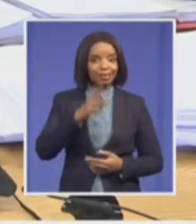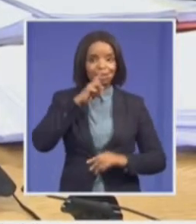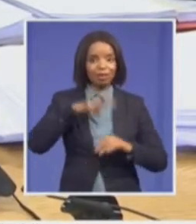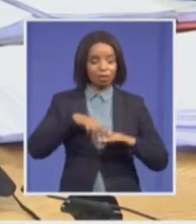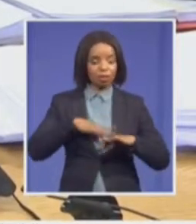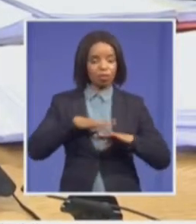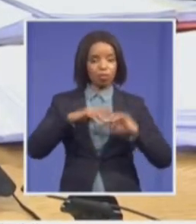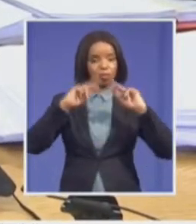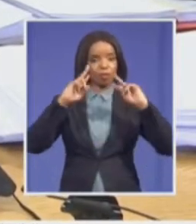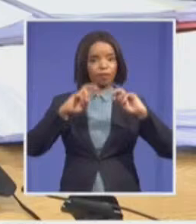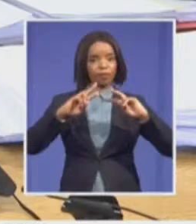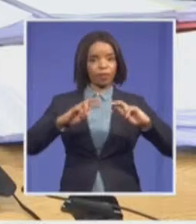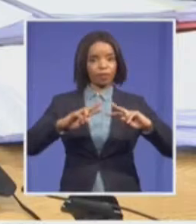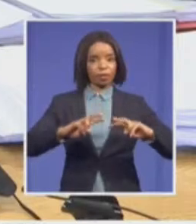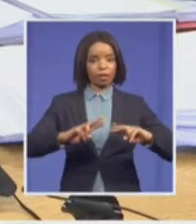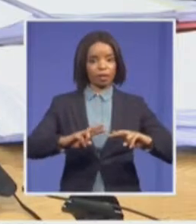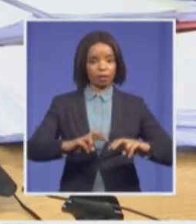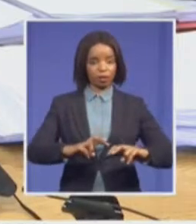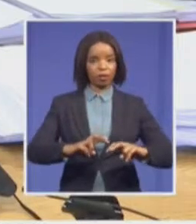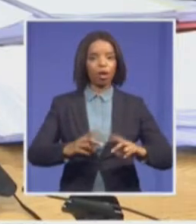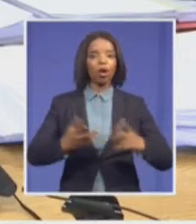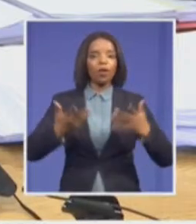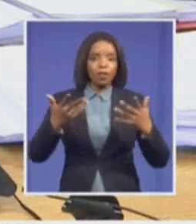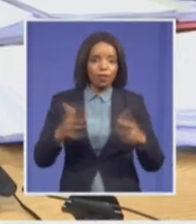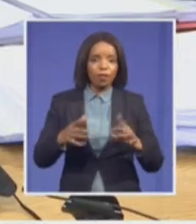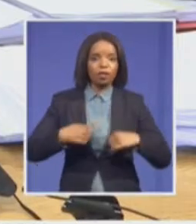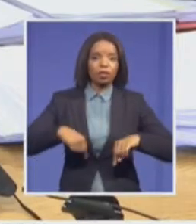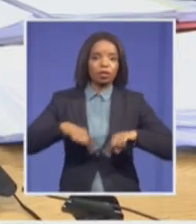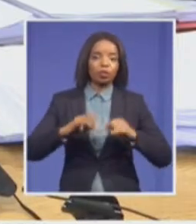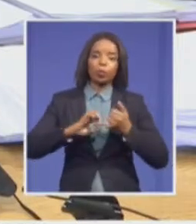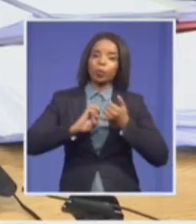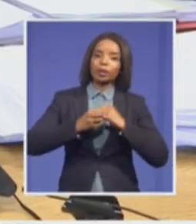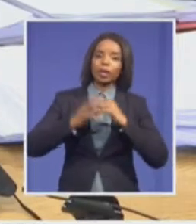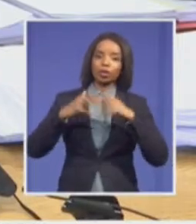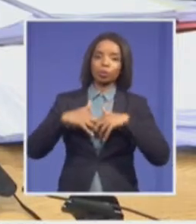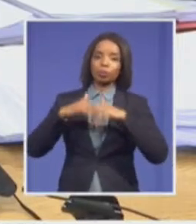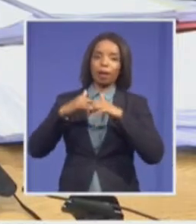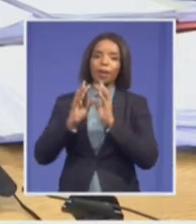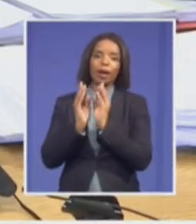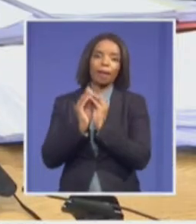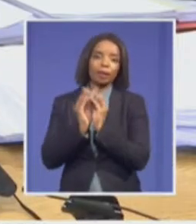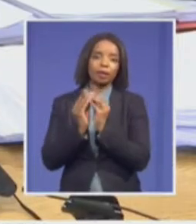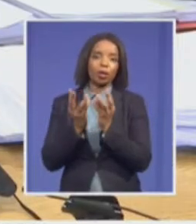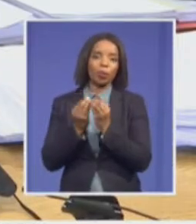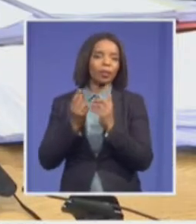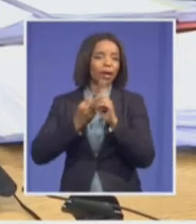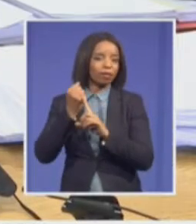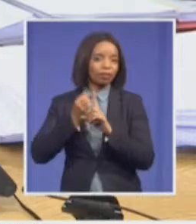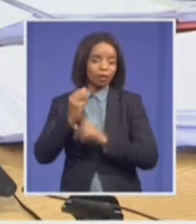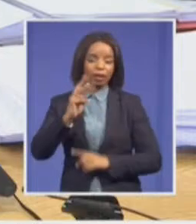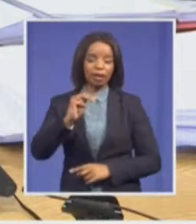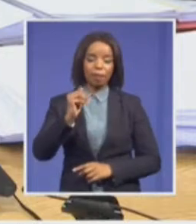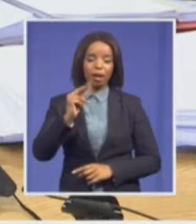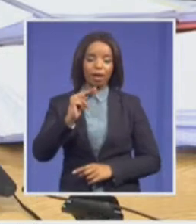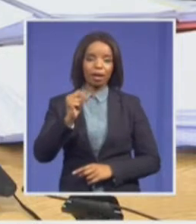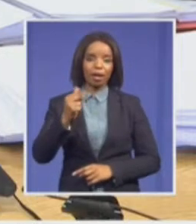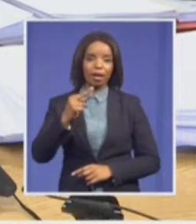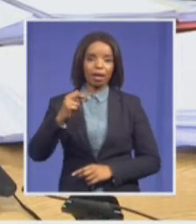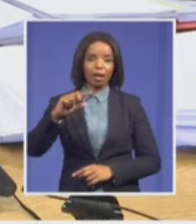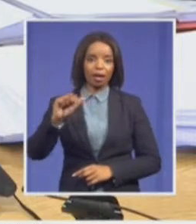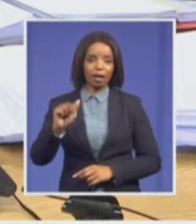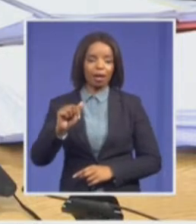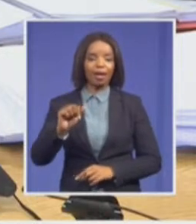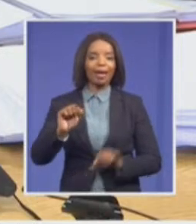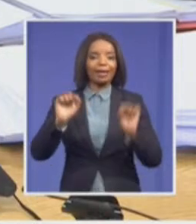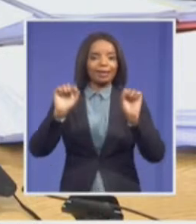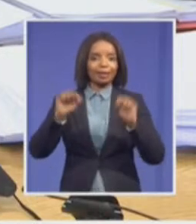tried to set up a meeting with Advocate Vanara to decide a way forward. and get the interdict dealt with, as we